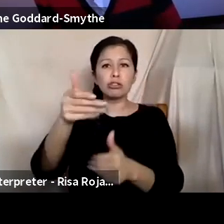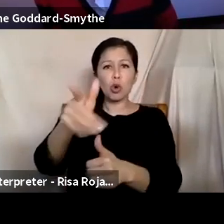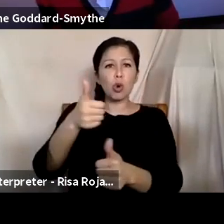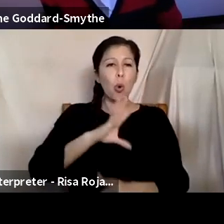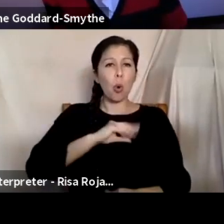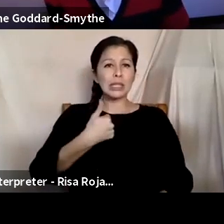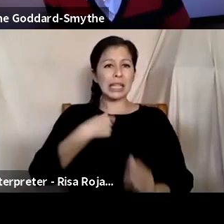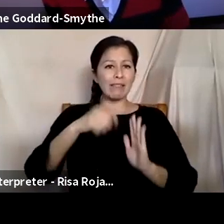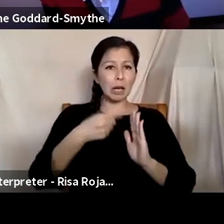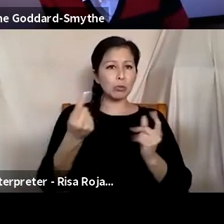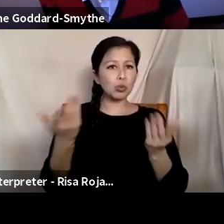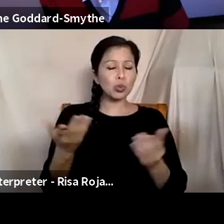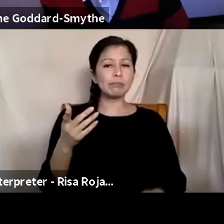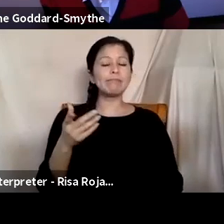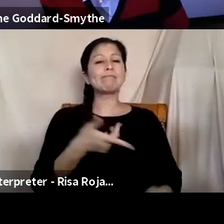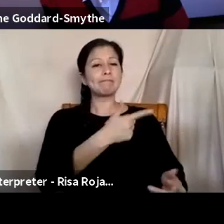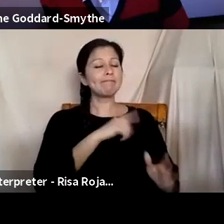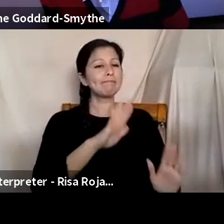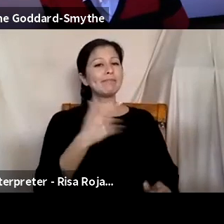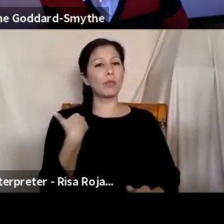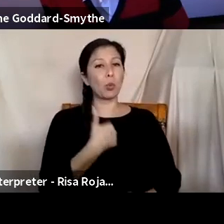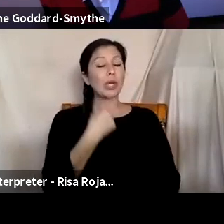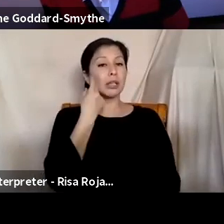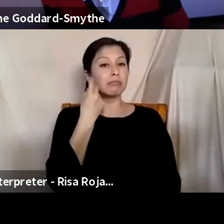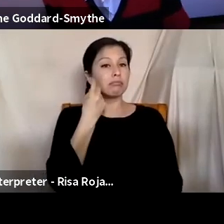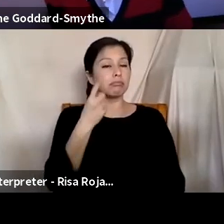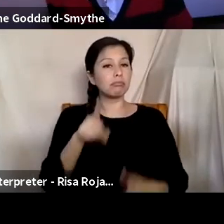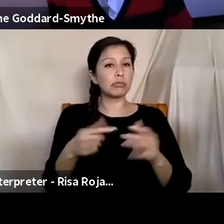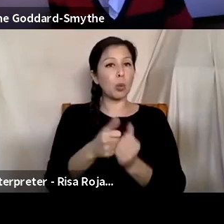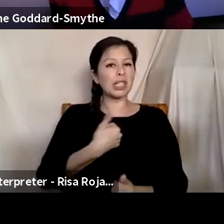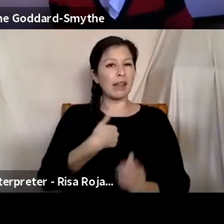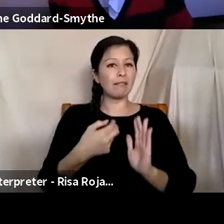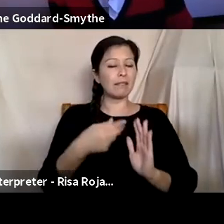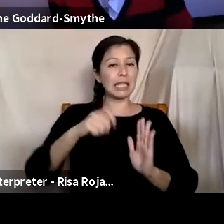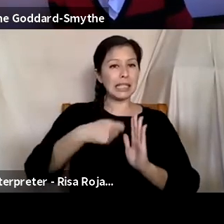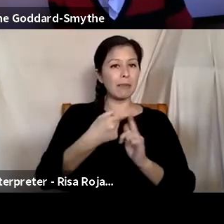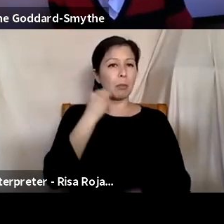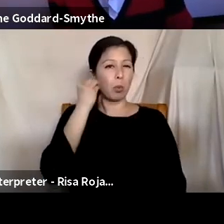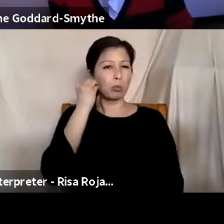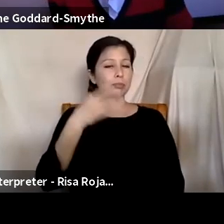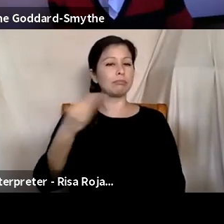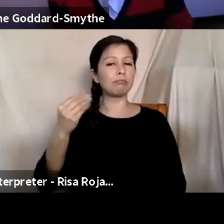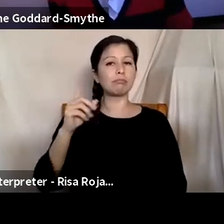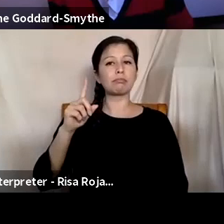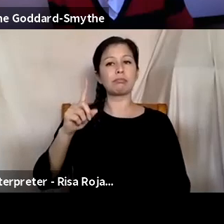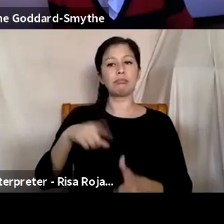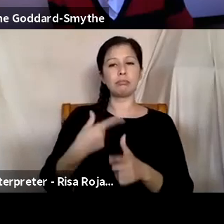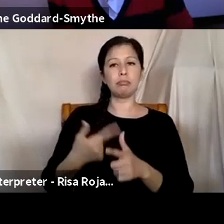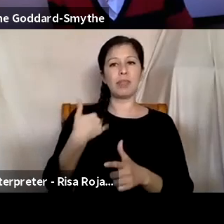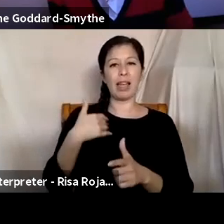self-tapes? We have been most recently starting with the self-tapes from home, and then there's